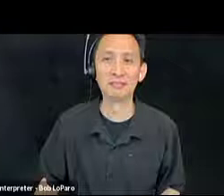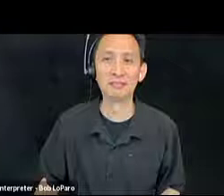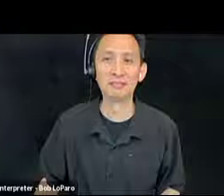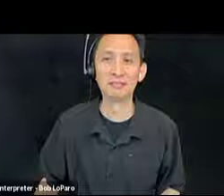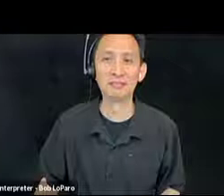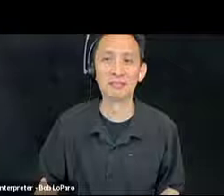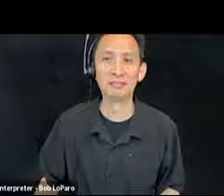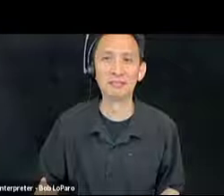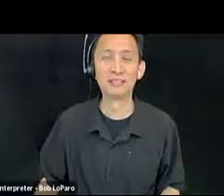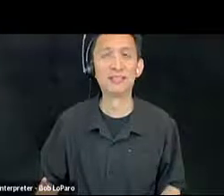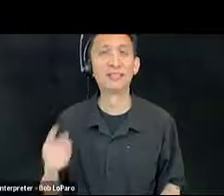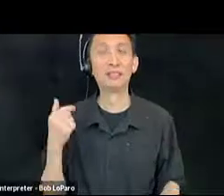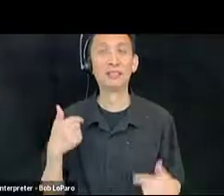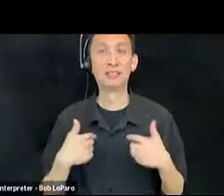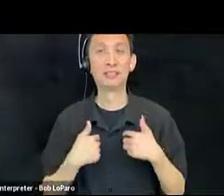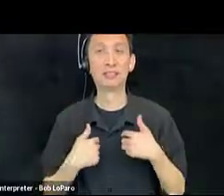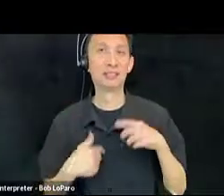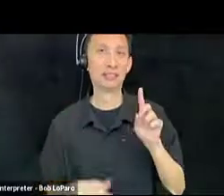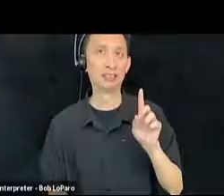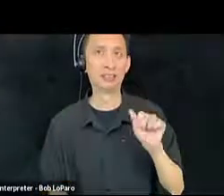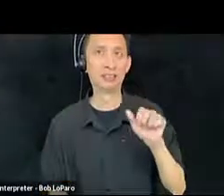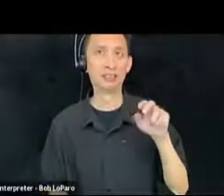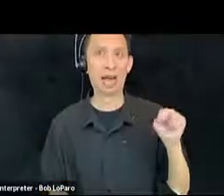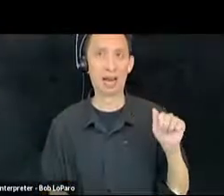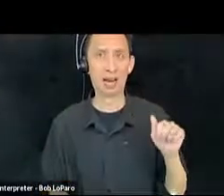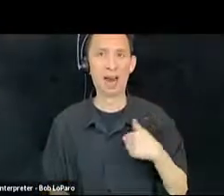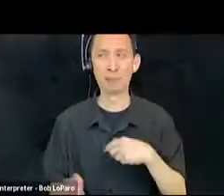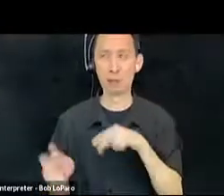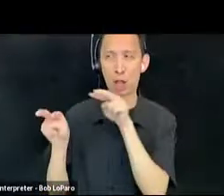Hey, Krista, this is Dana. I'm just waiting to see.